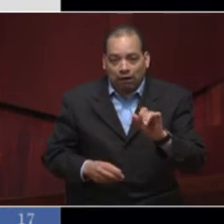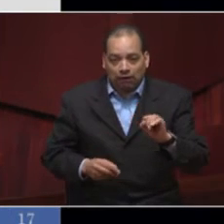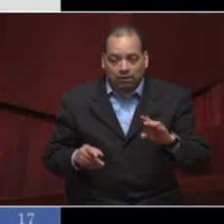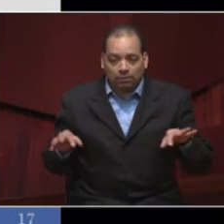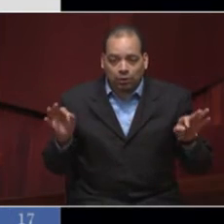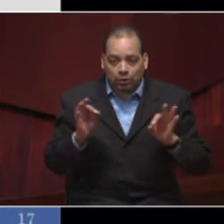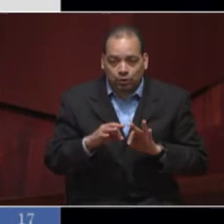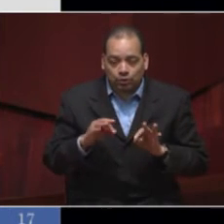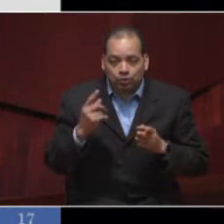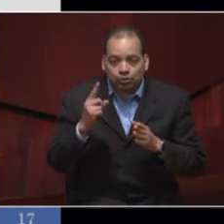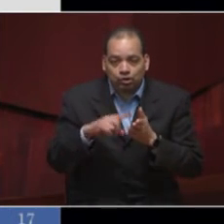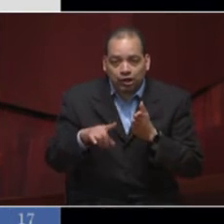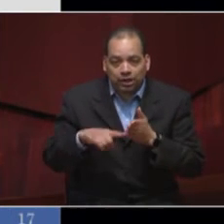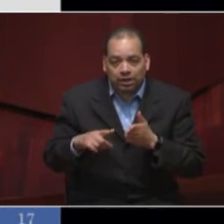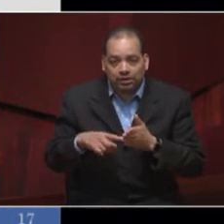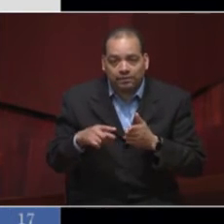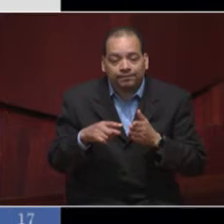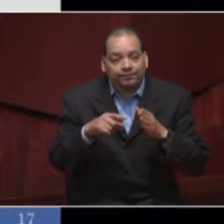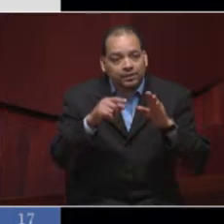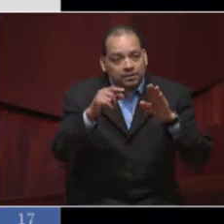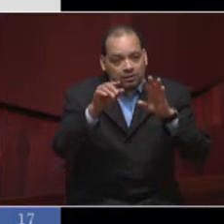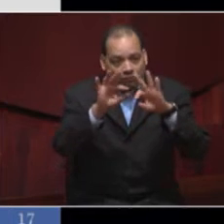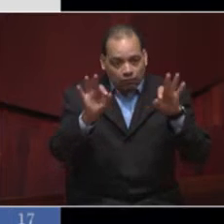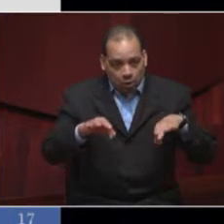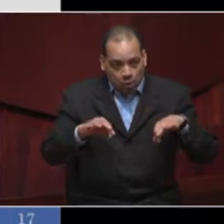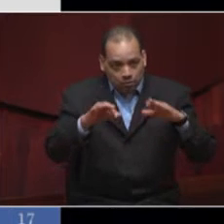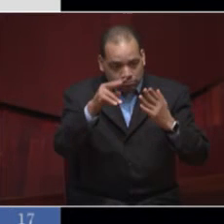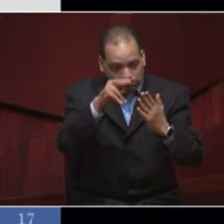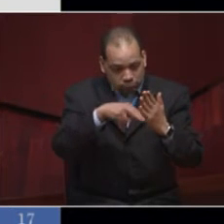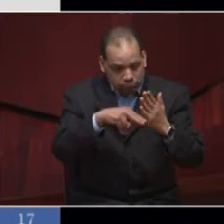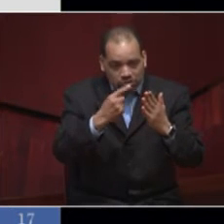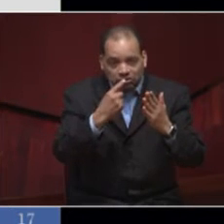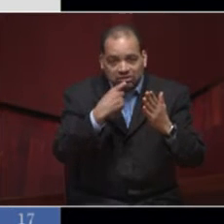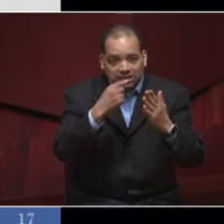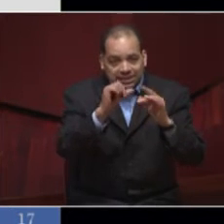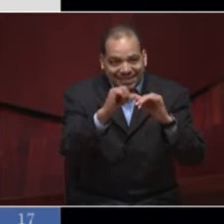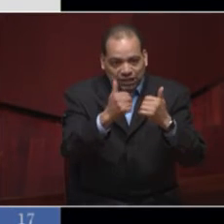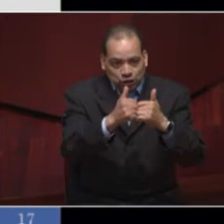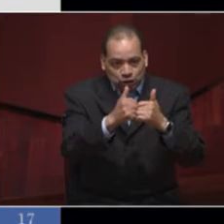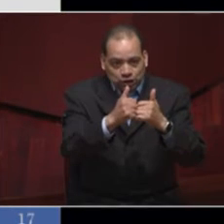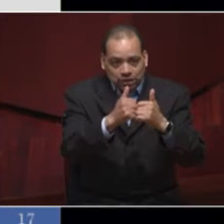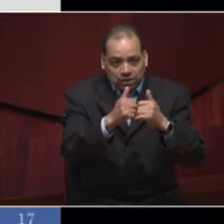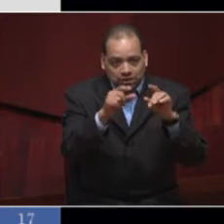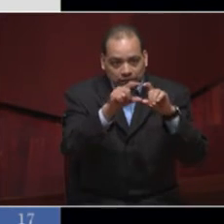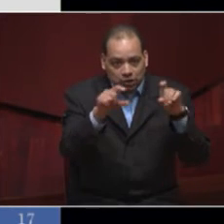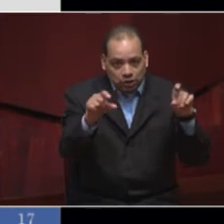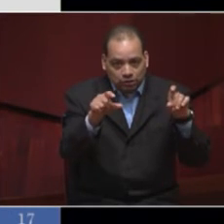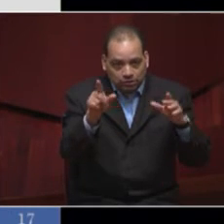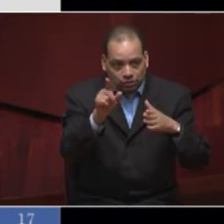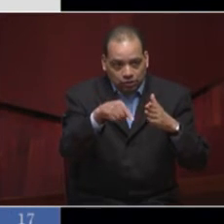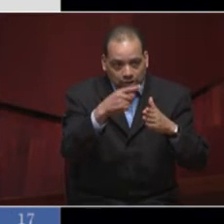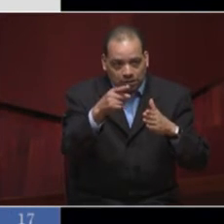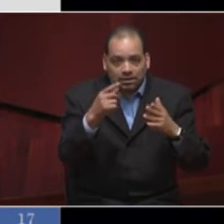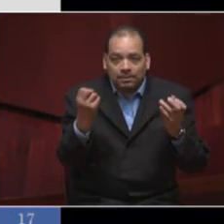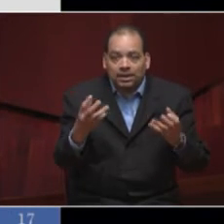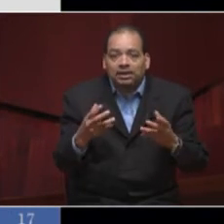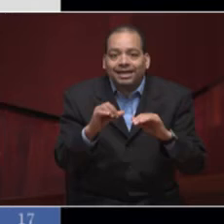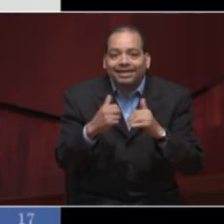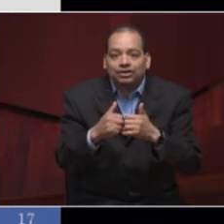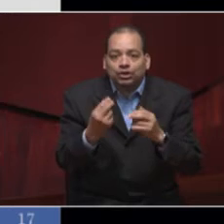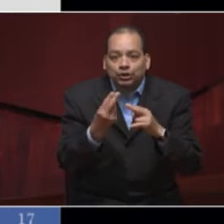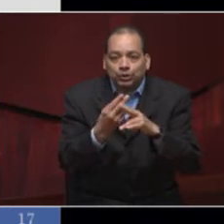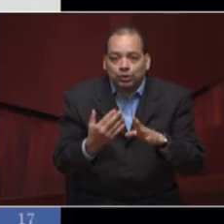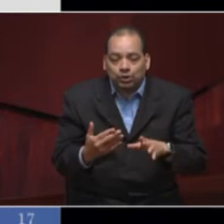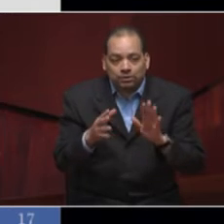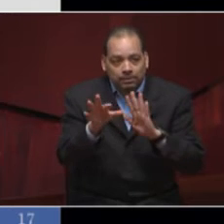the agency field on the form before you approve. A number of agency users have been selecting